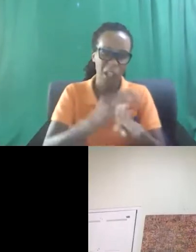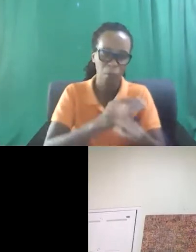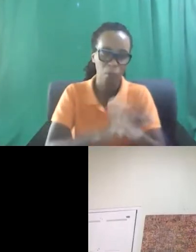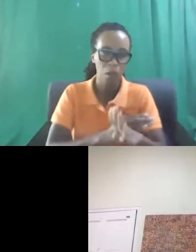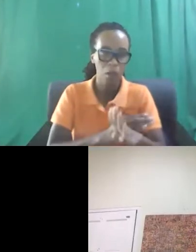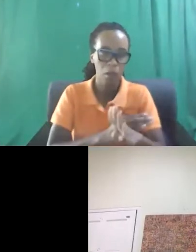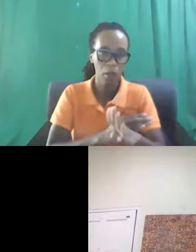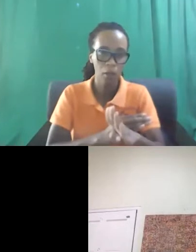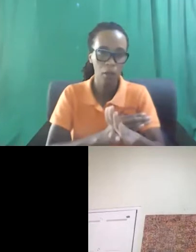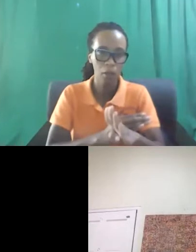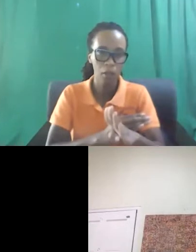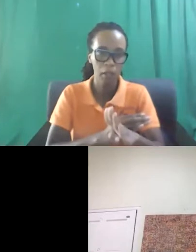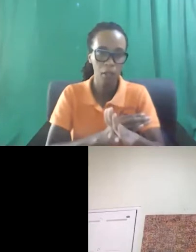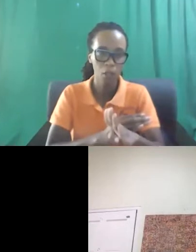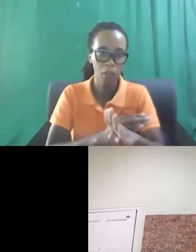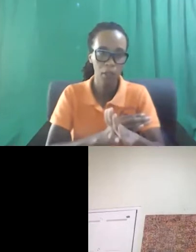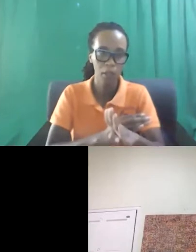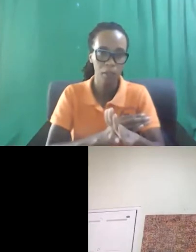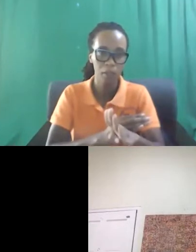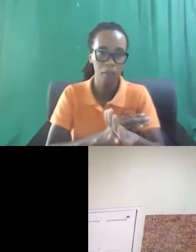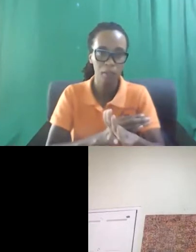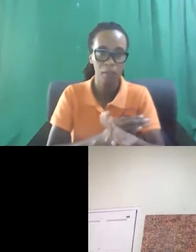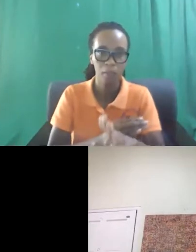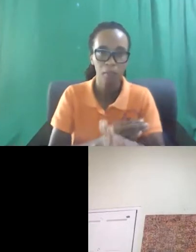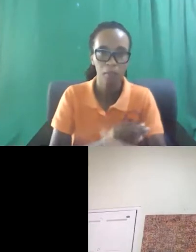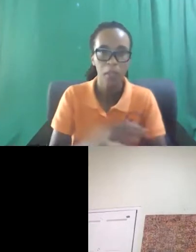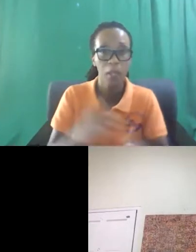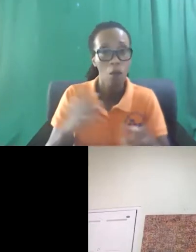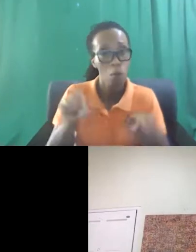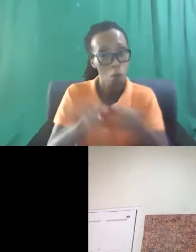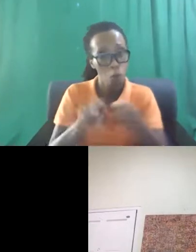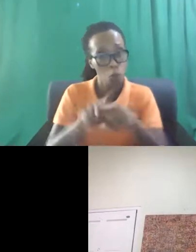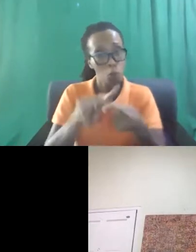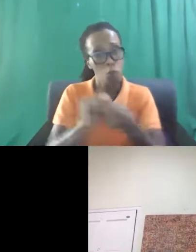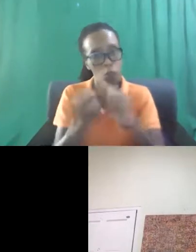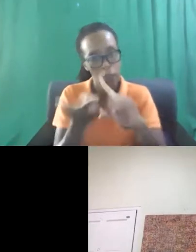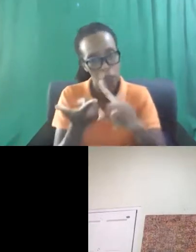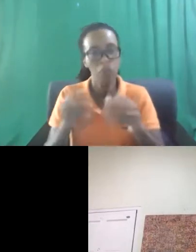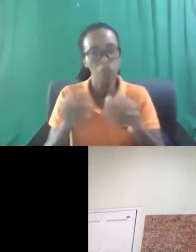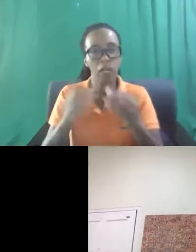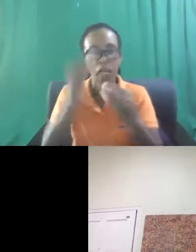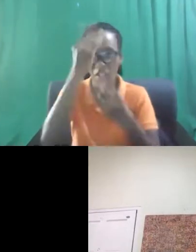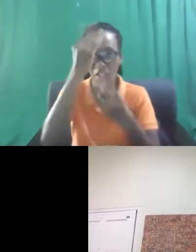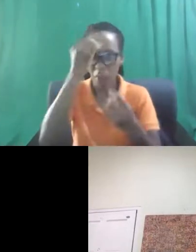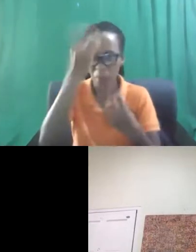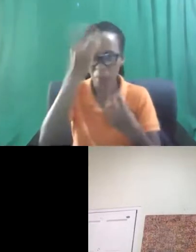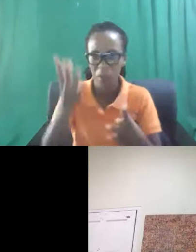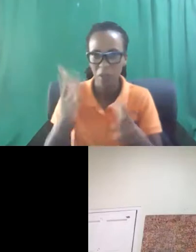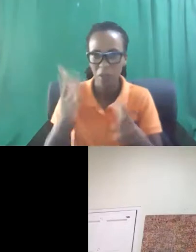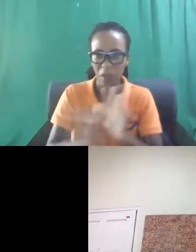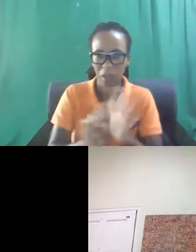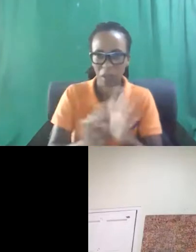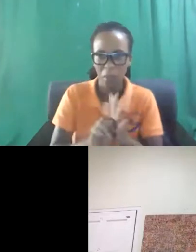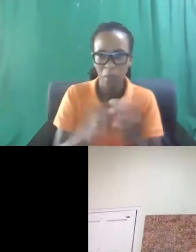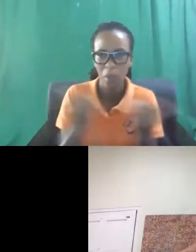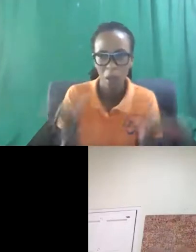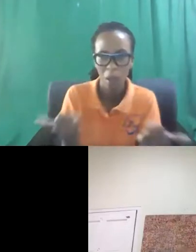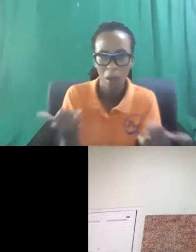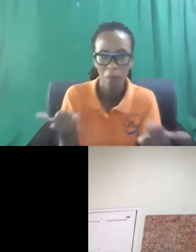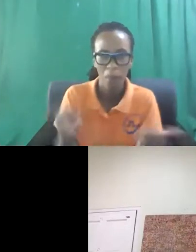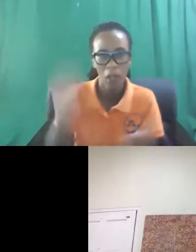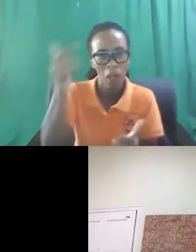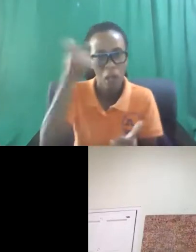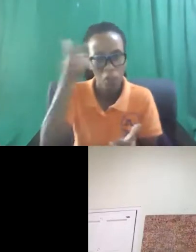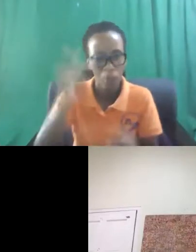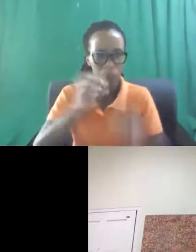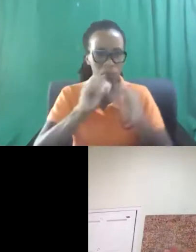but we also need translation of information. So that means at the moment, the government puts out all